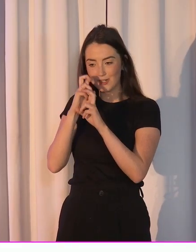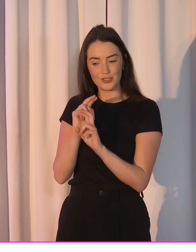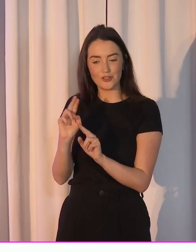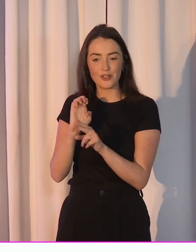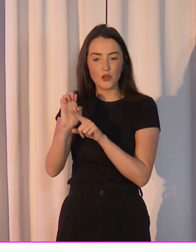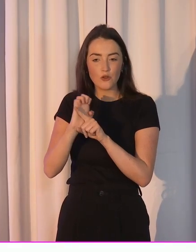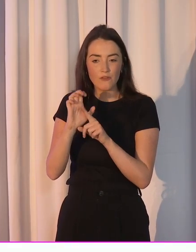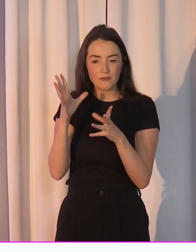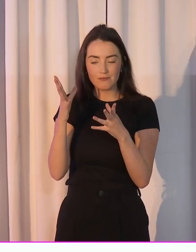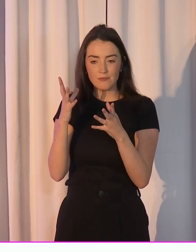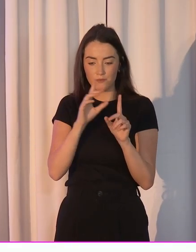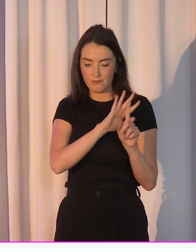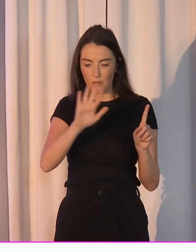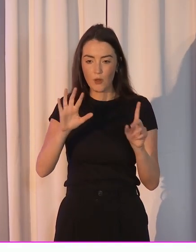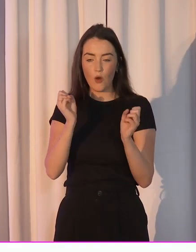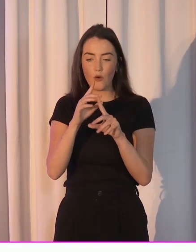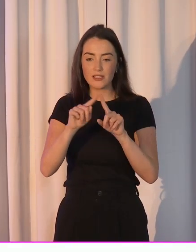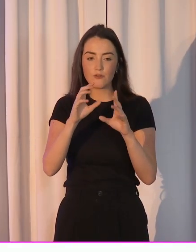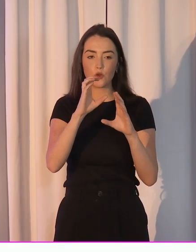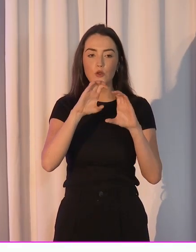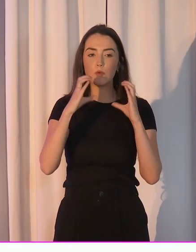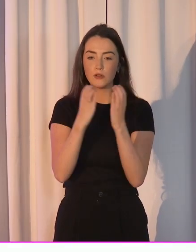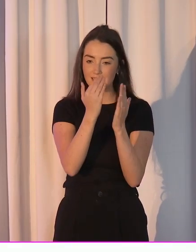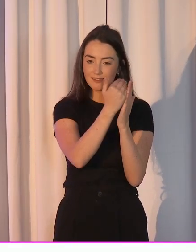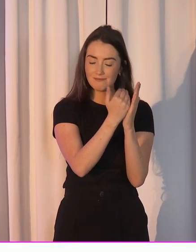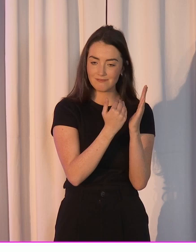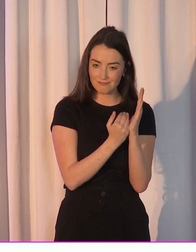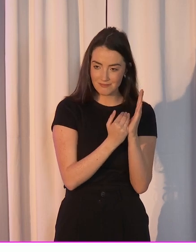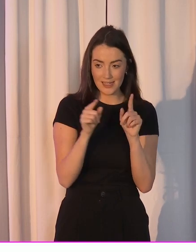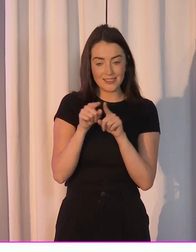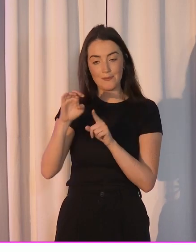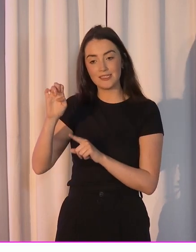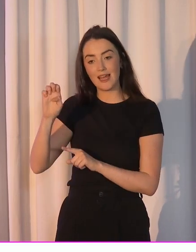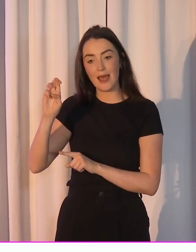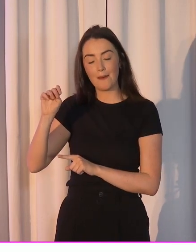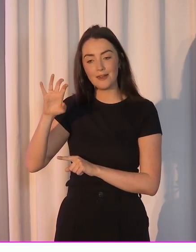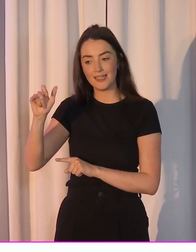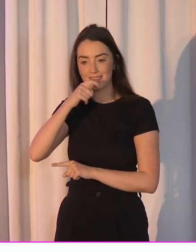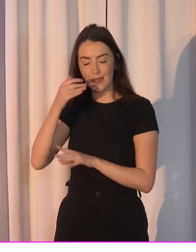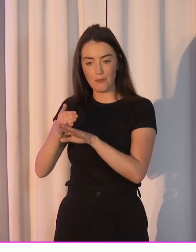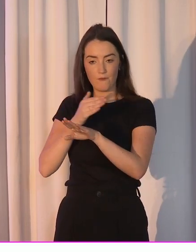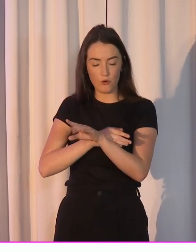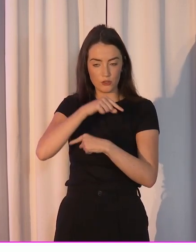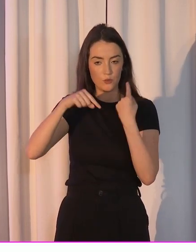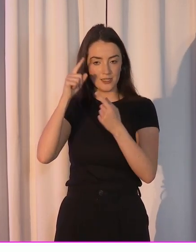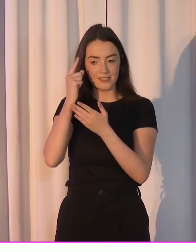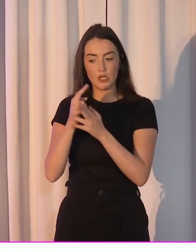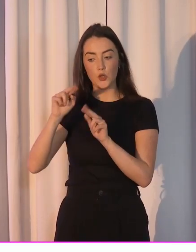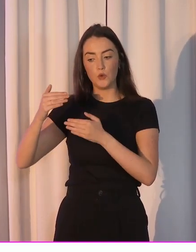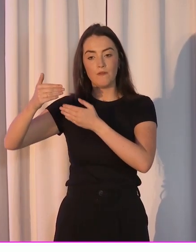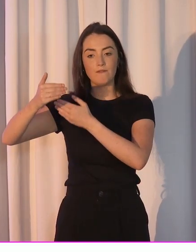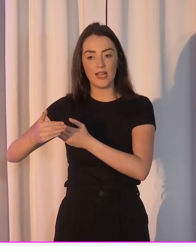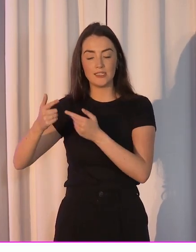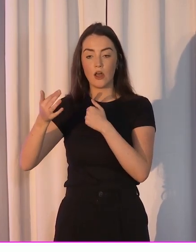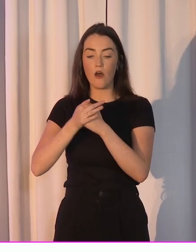the experiences of certain communities in the arts and creative sectors, as alluded to by Emily earlier. So to address this, we began a whole new phase of qualitative